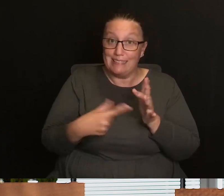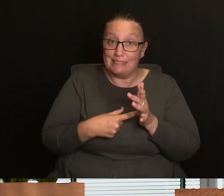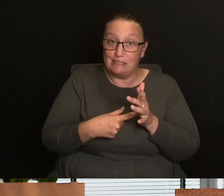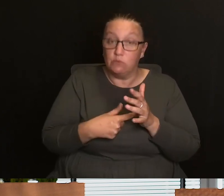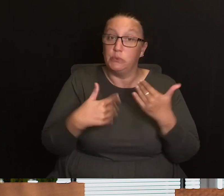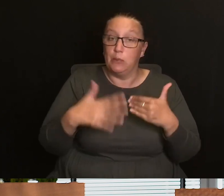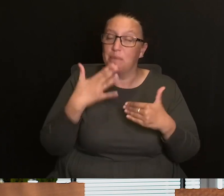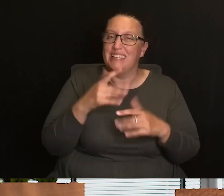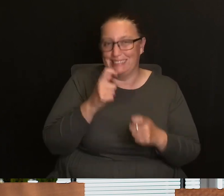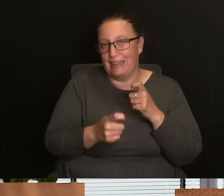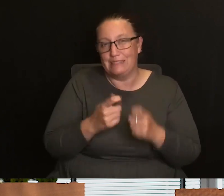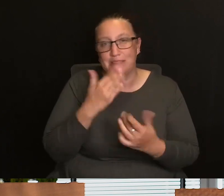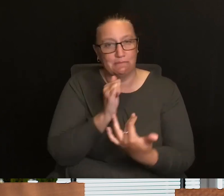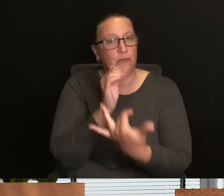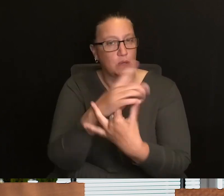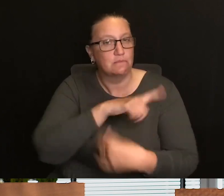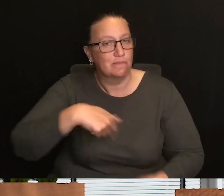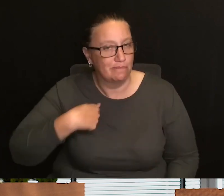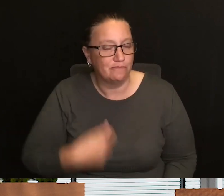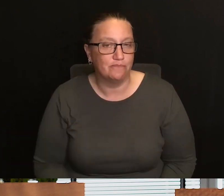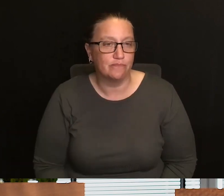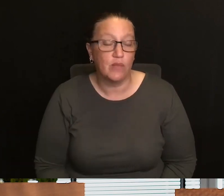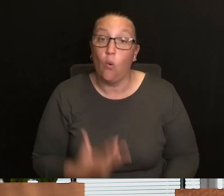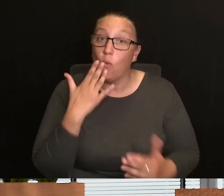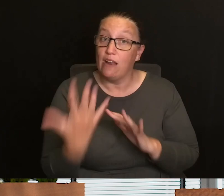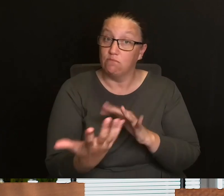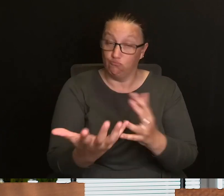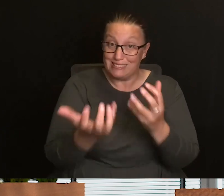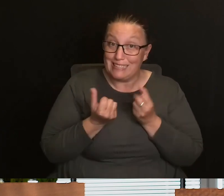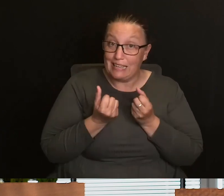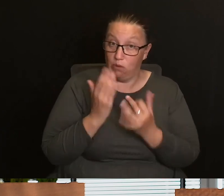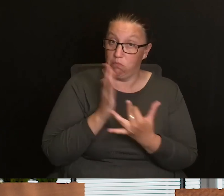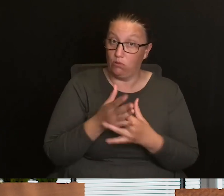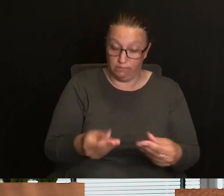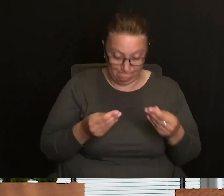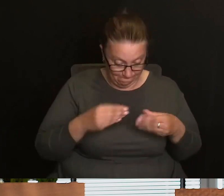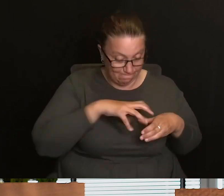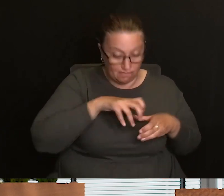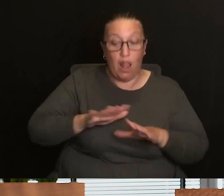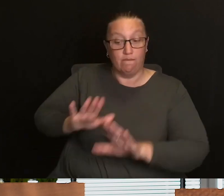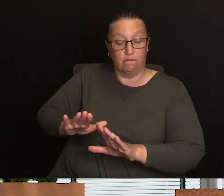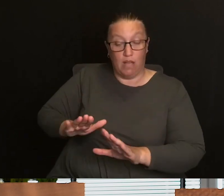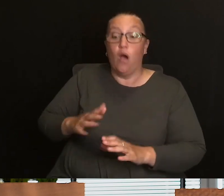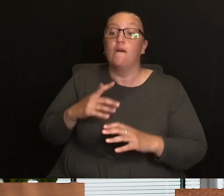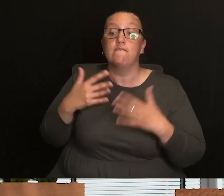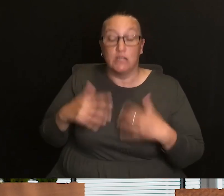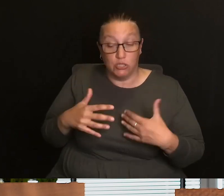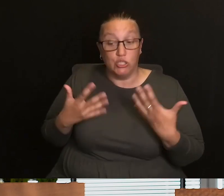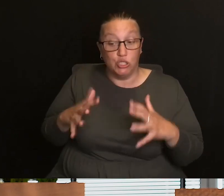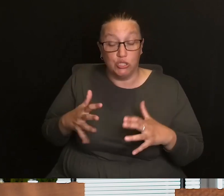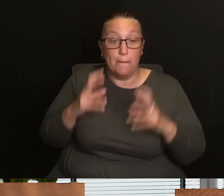to you today. When you get your test kit, put it somewhere where you will remember to do it, and then do it as soon as